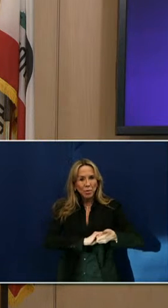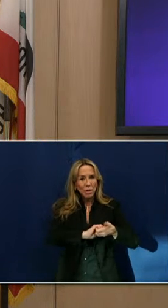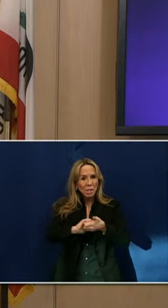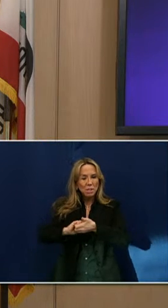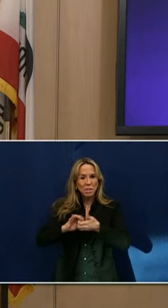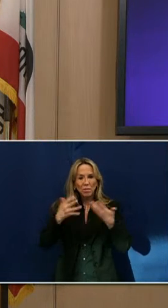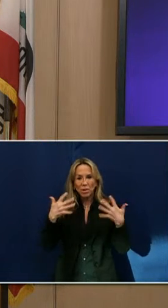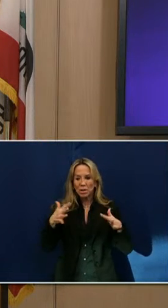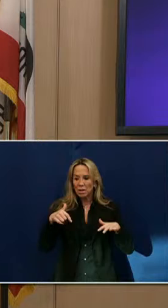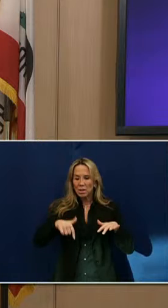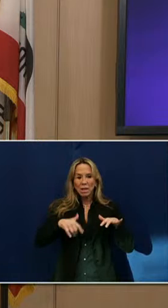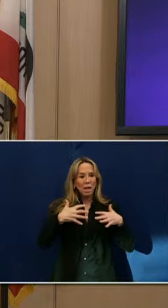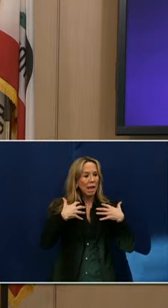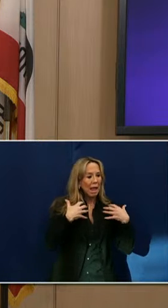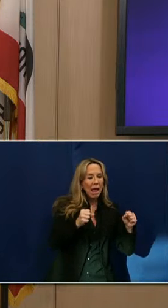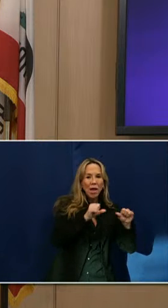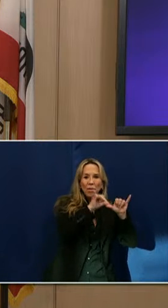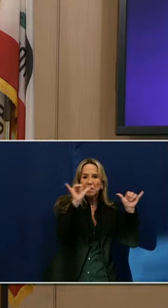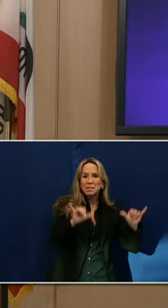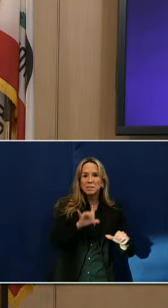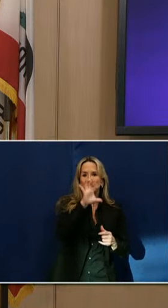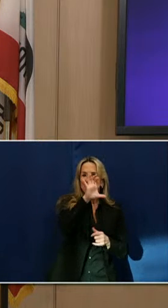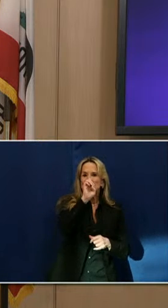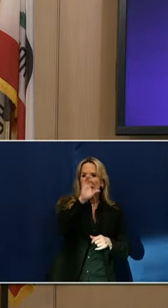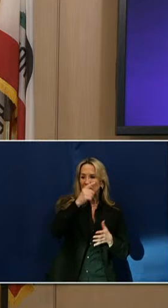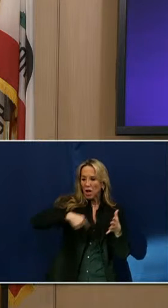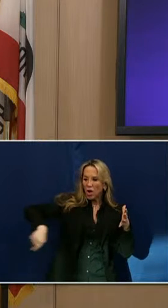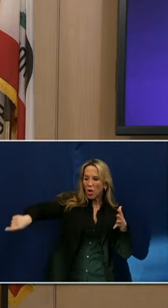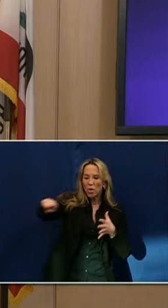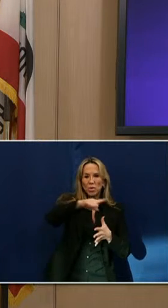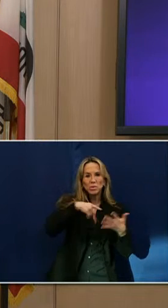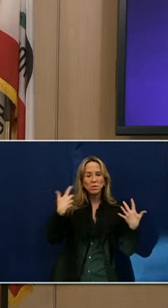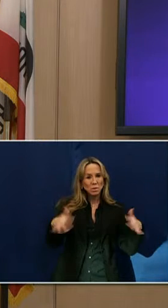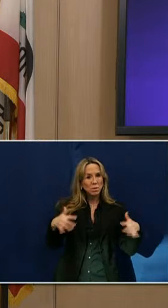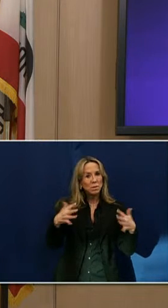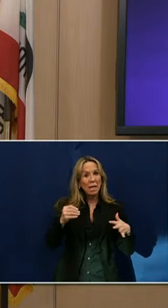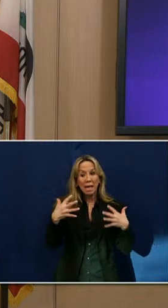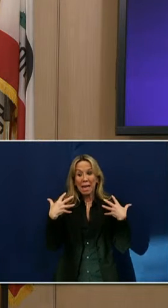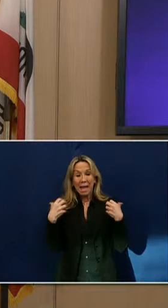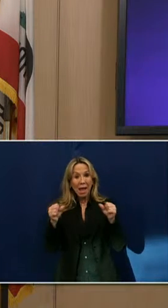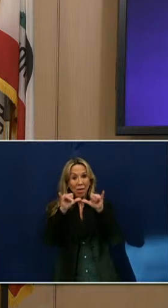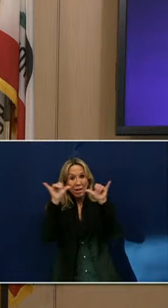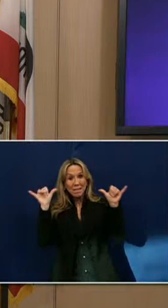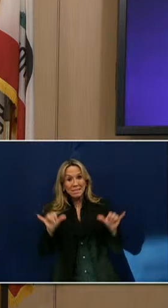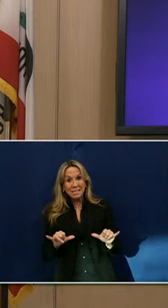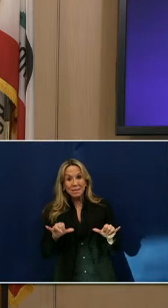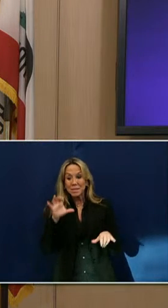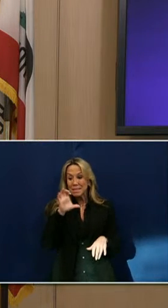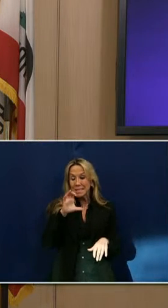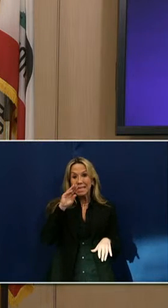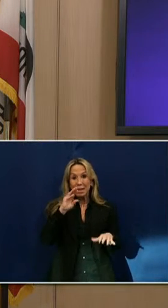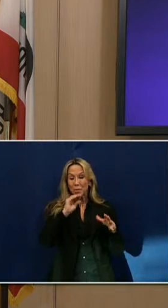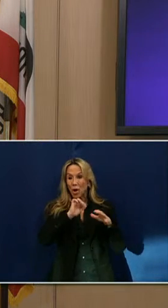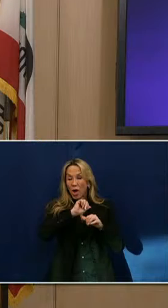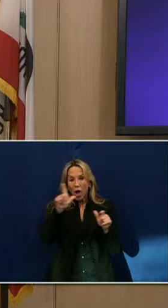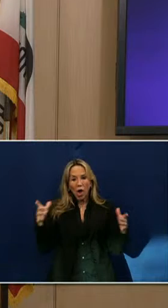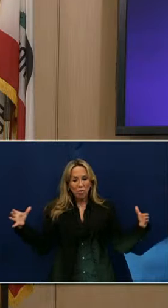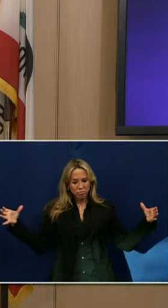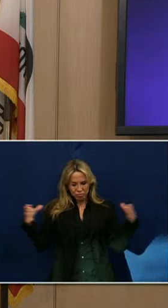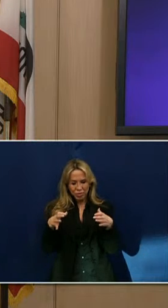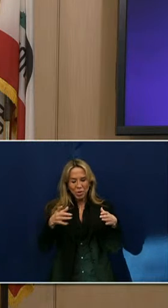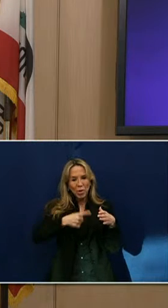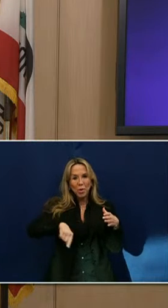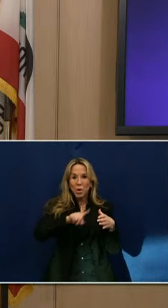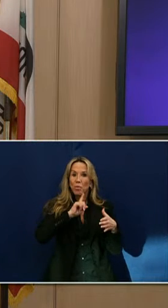all of the health system CEOs in the region, as well as the health system CMOs, how they've come together to